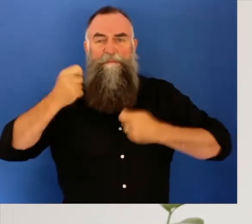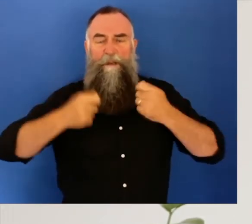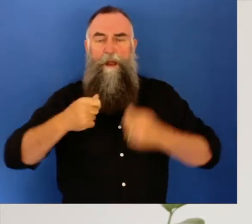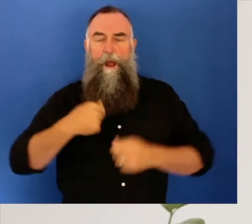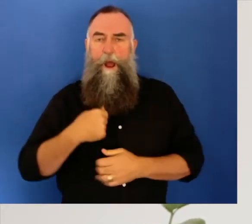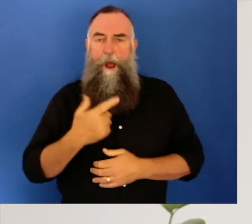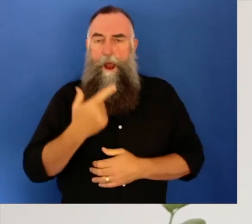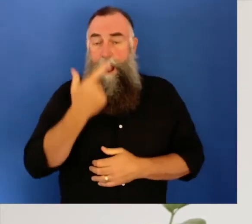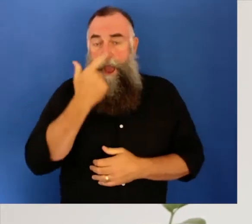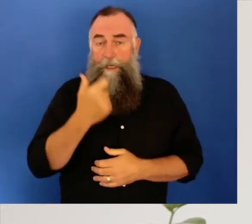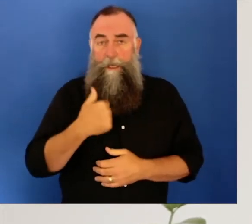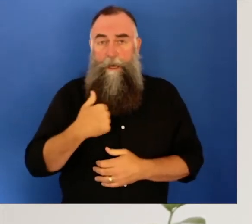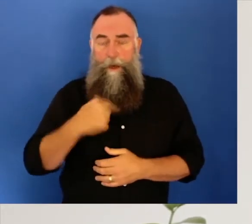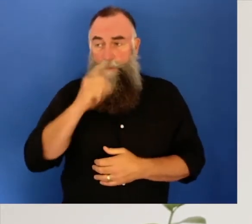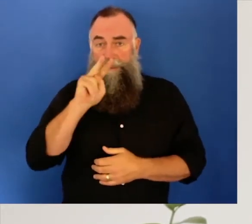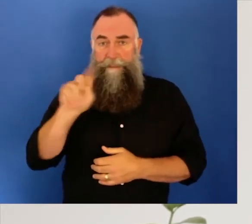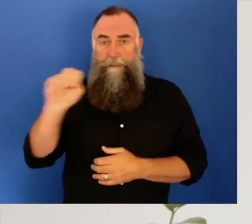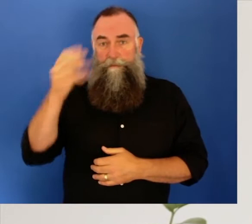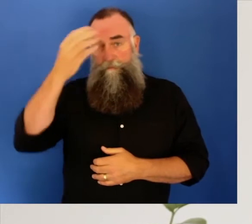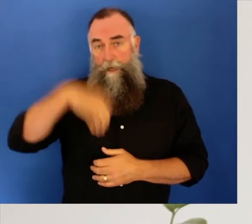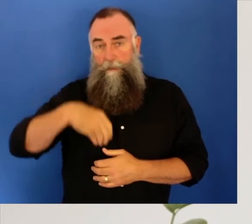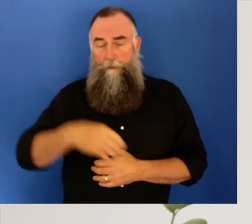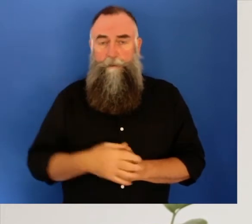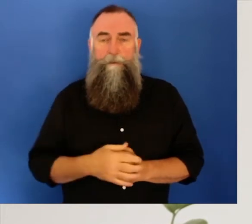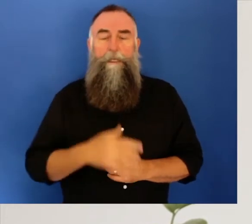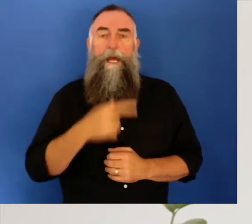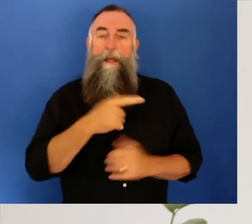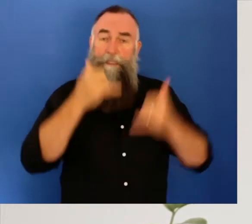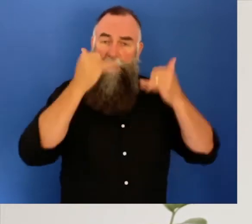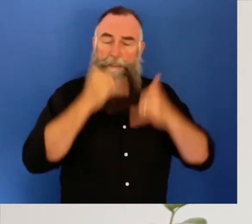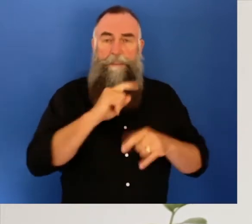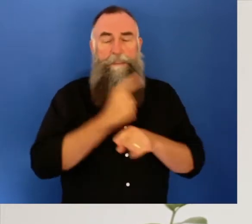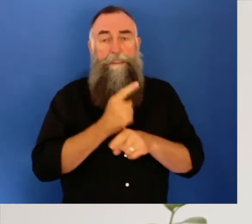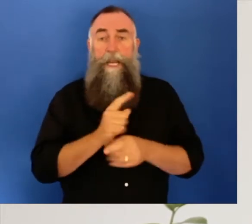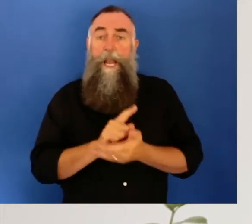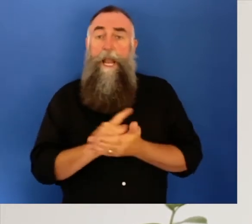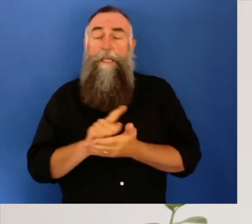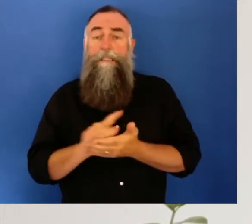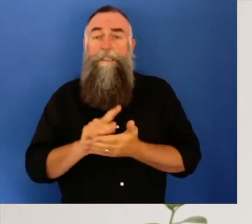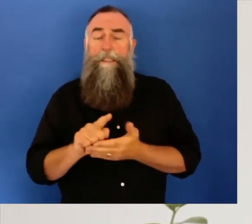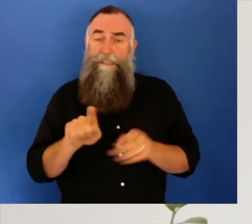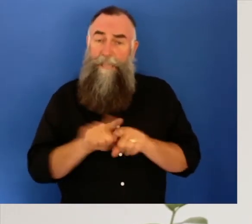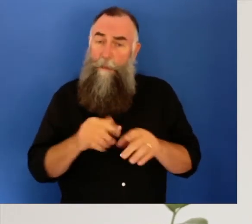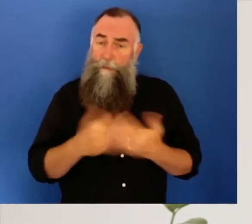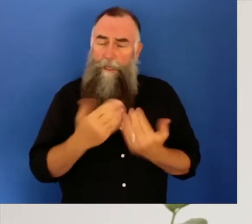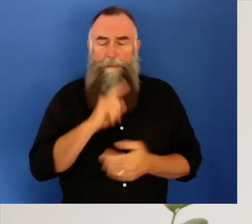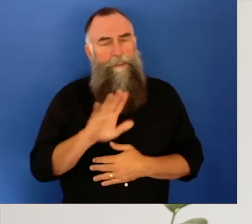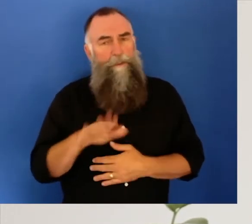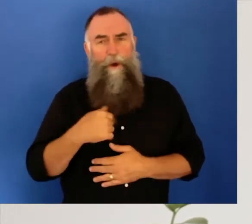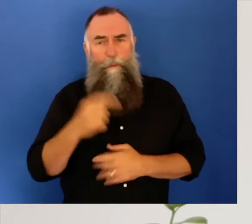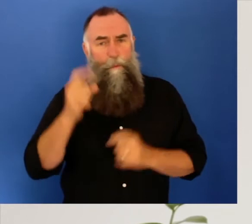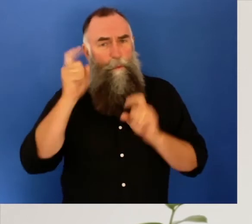tolerated by a judge, and that I was lucky I couldn't see him. Later that day, she said she had grave concerns